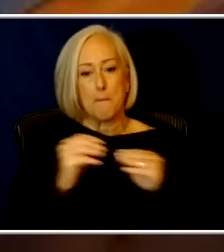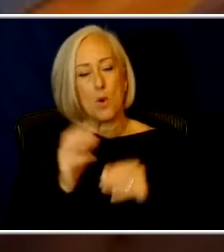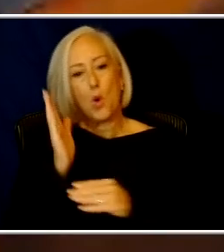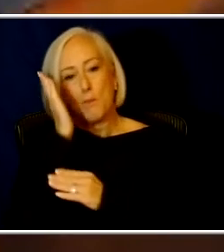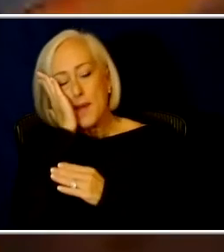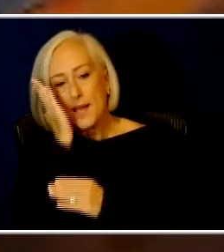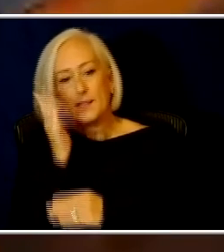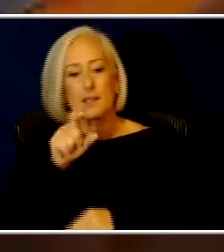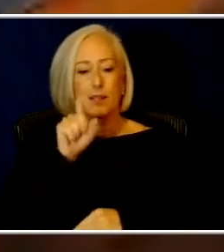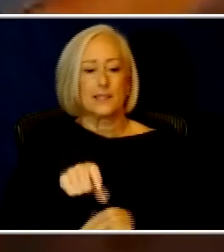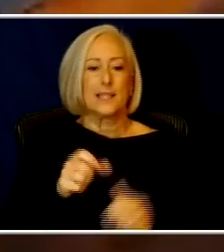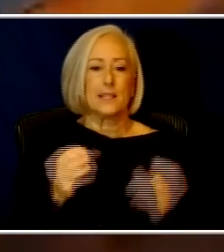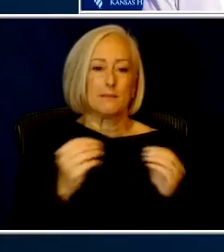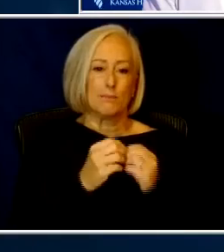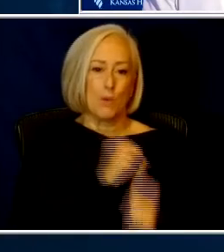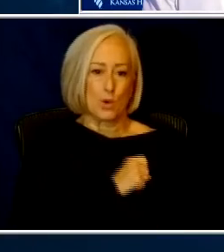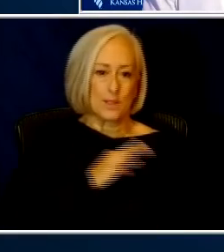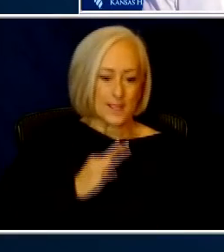to do that.